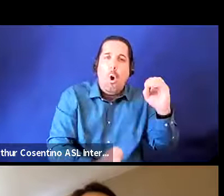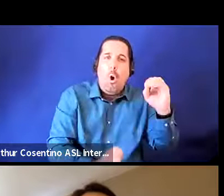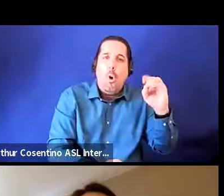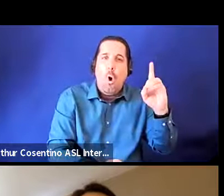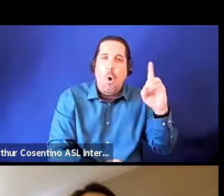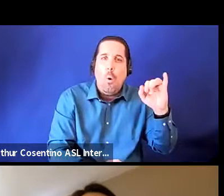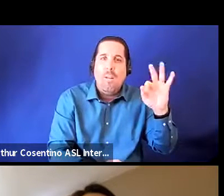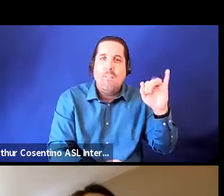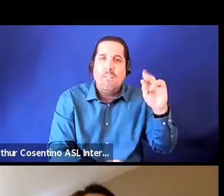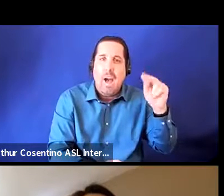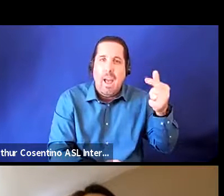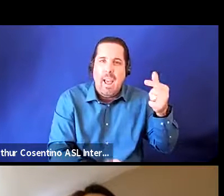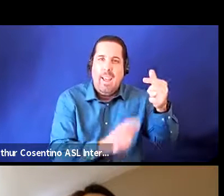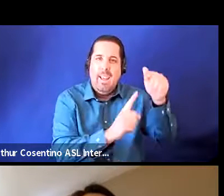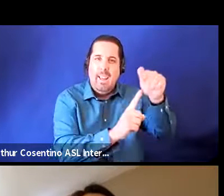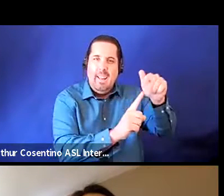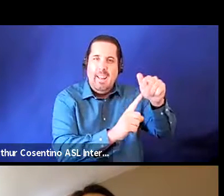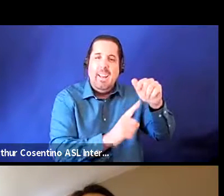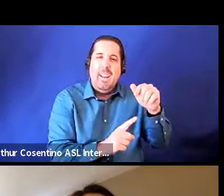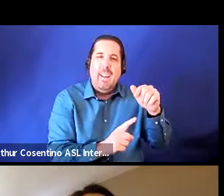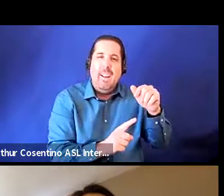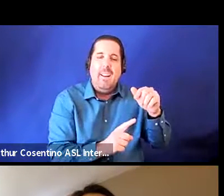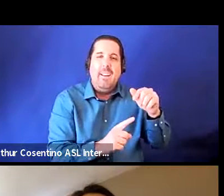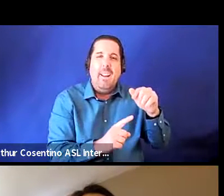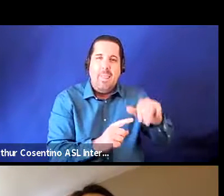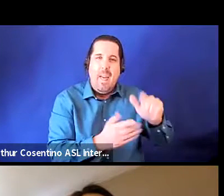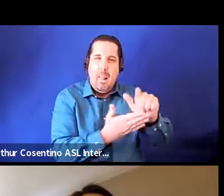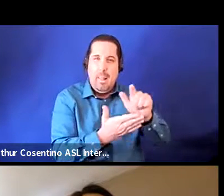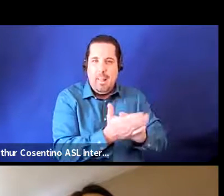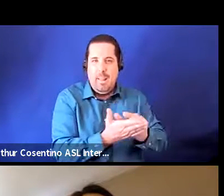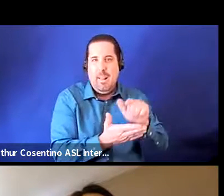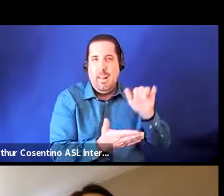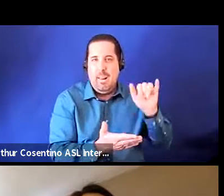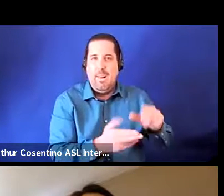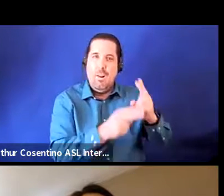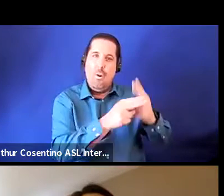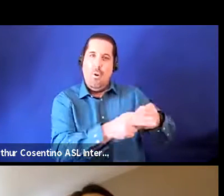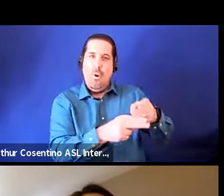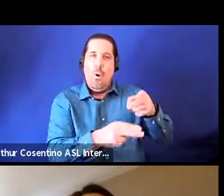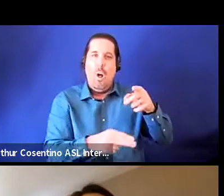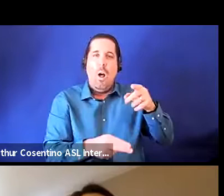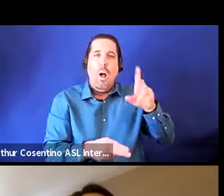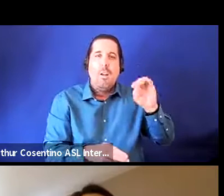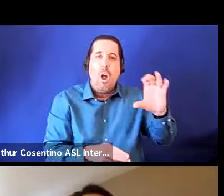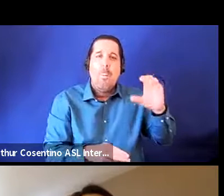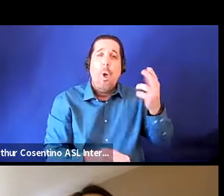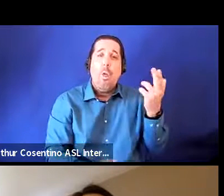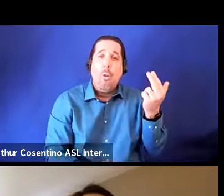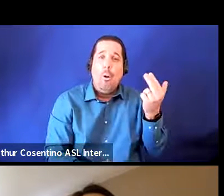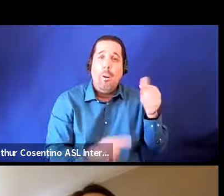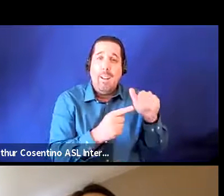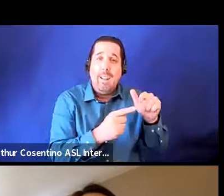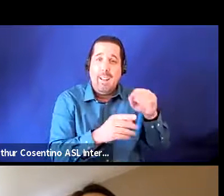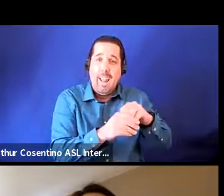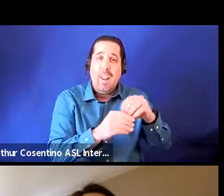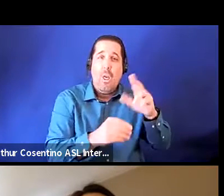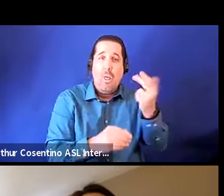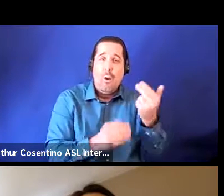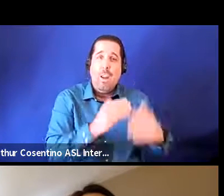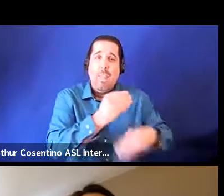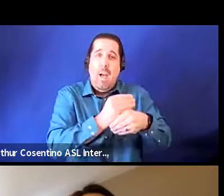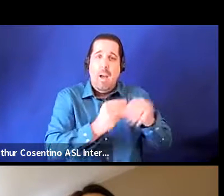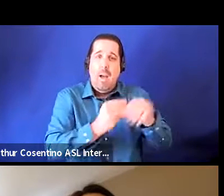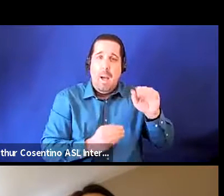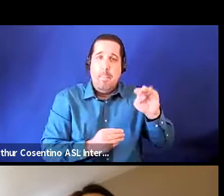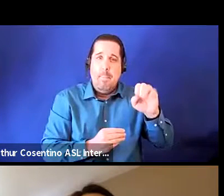as legal. So Avery DuVernay's documentary 13 shows that well, how the 13th Amendment actually codifies and makes legal